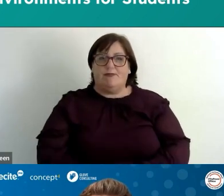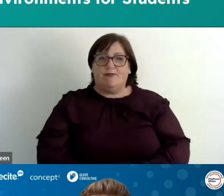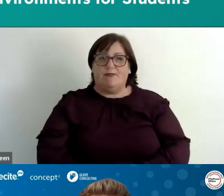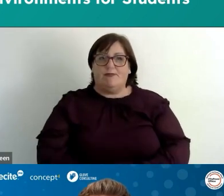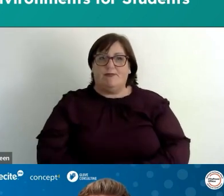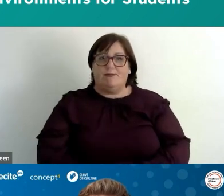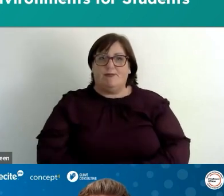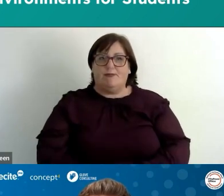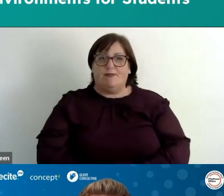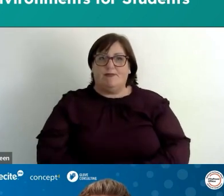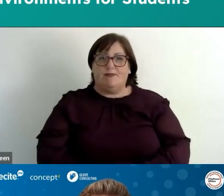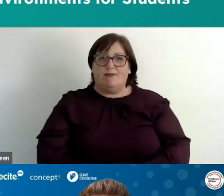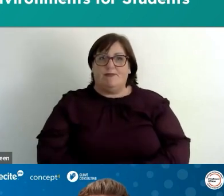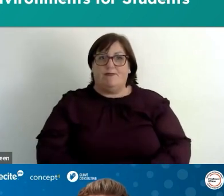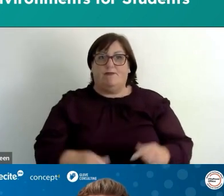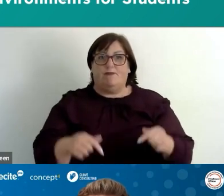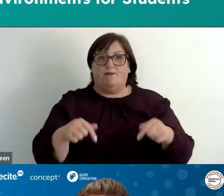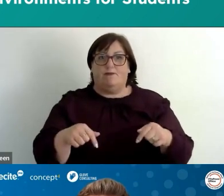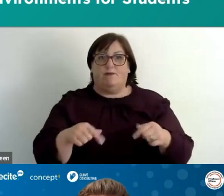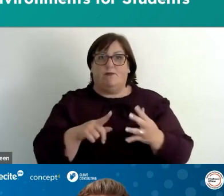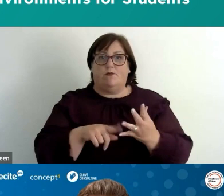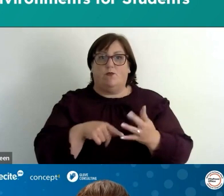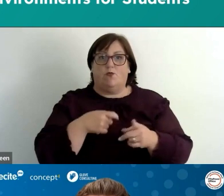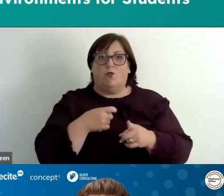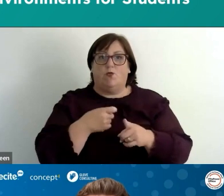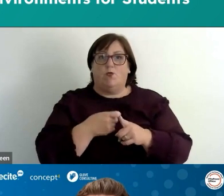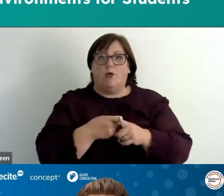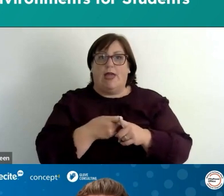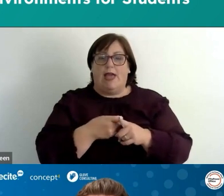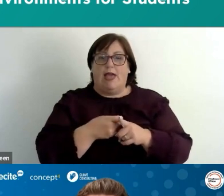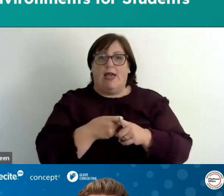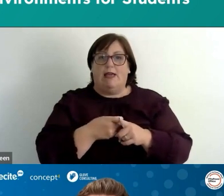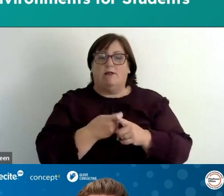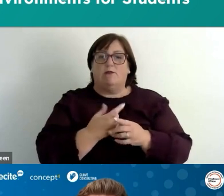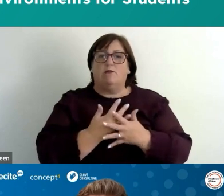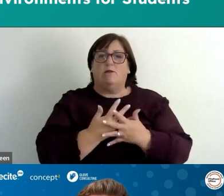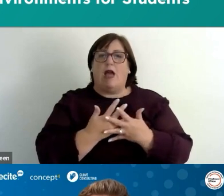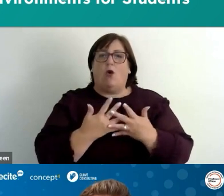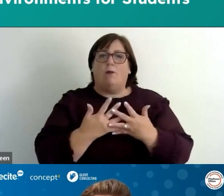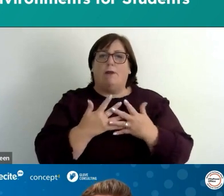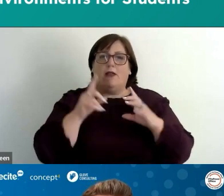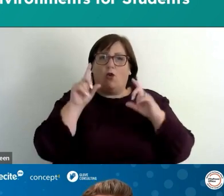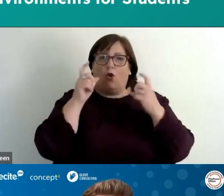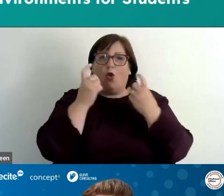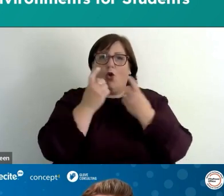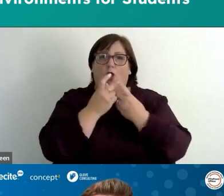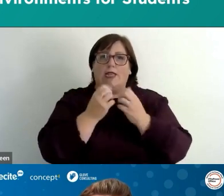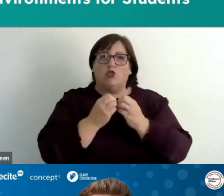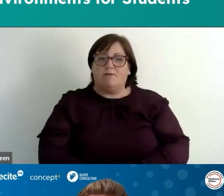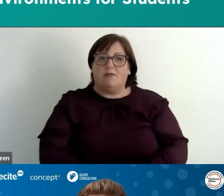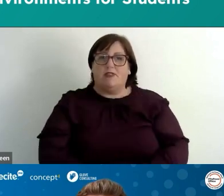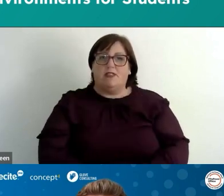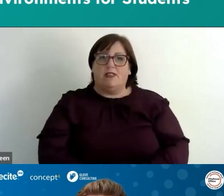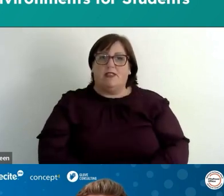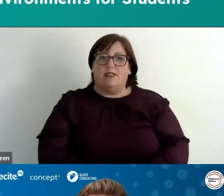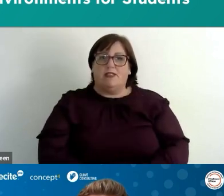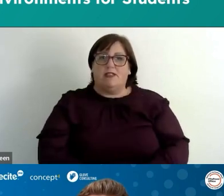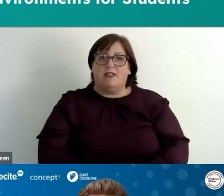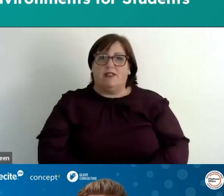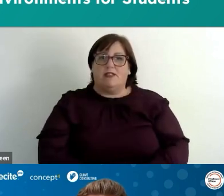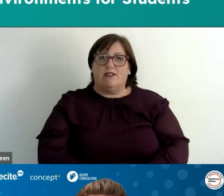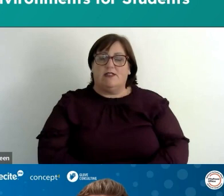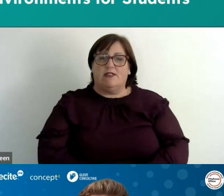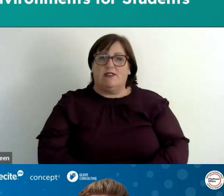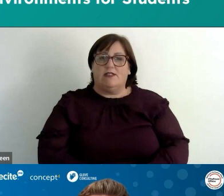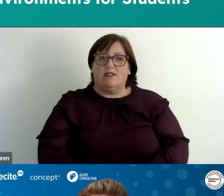and within the UK, how many college students speak English as a second language? So